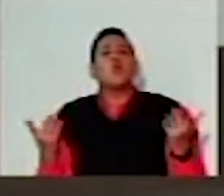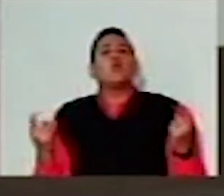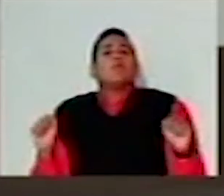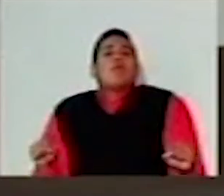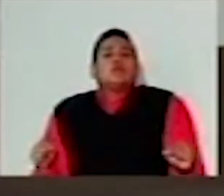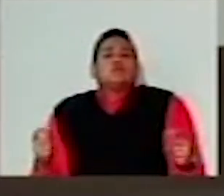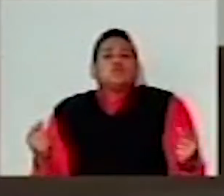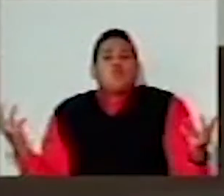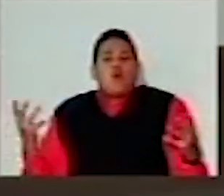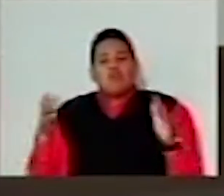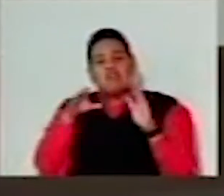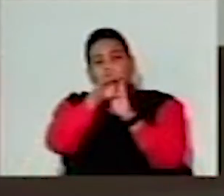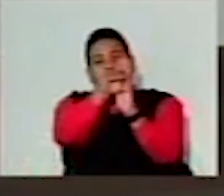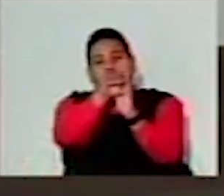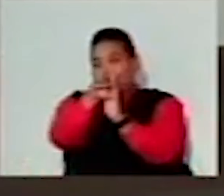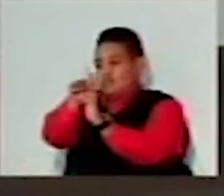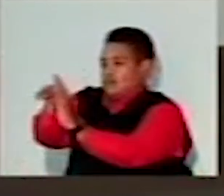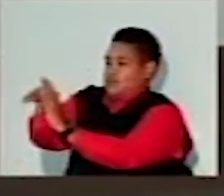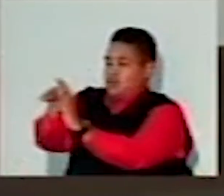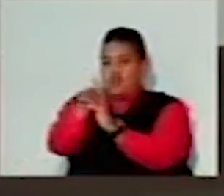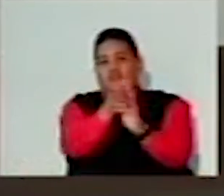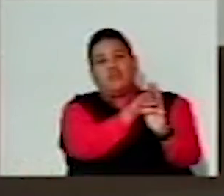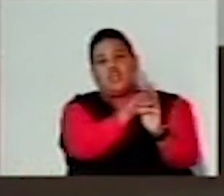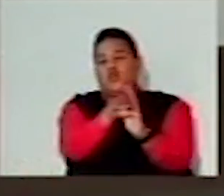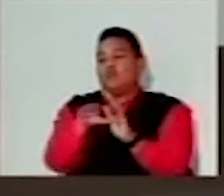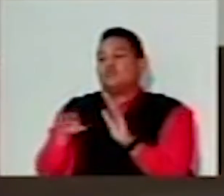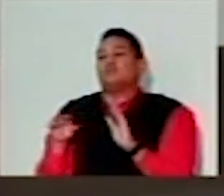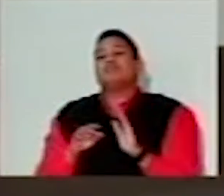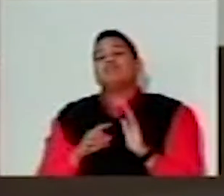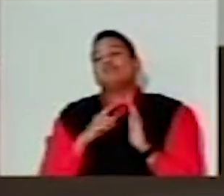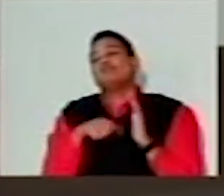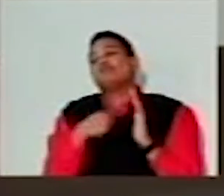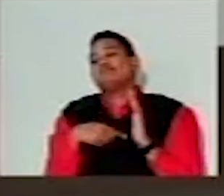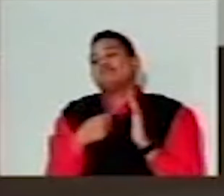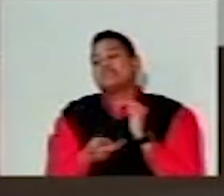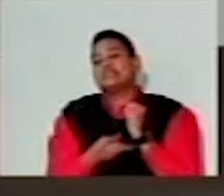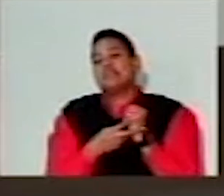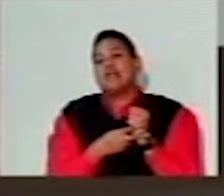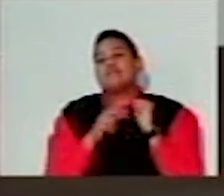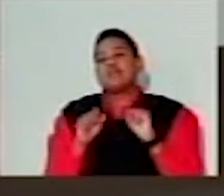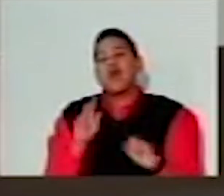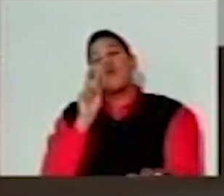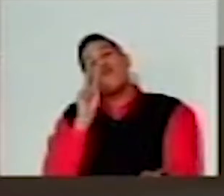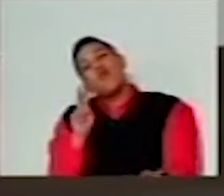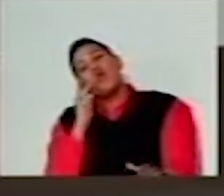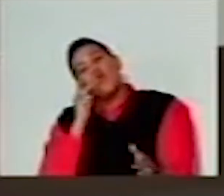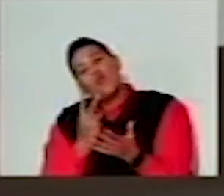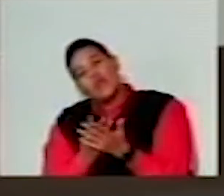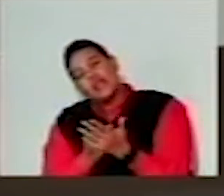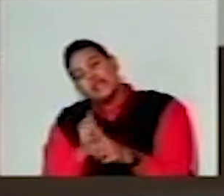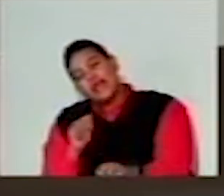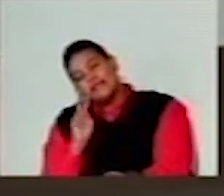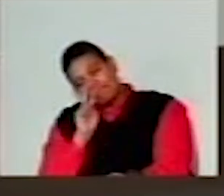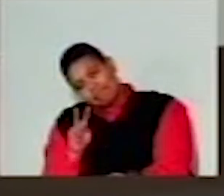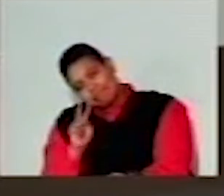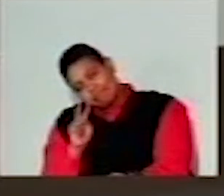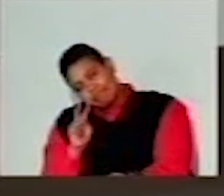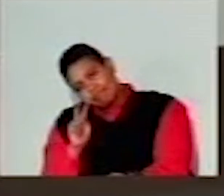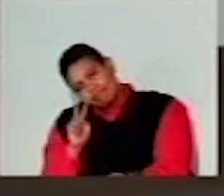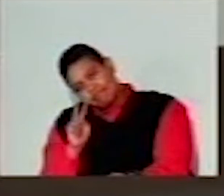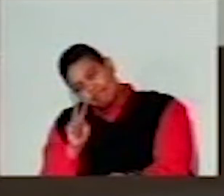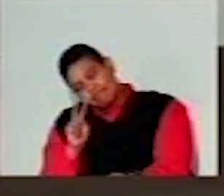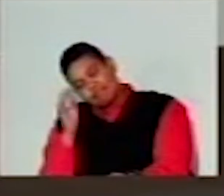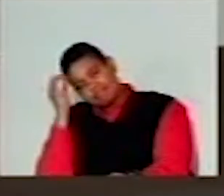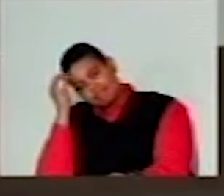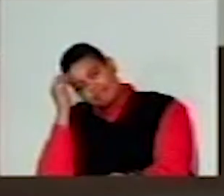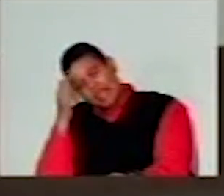Speaker, for the judge to be able to watch the witness and get